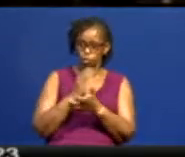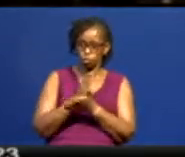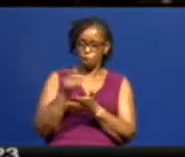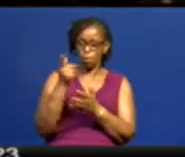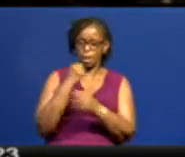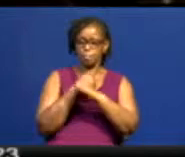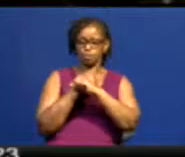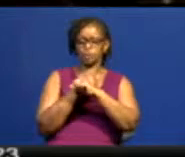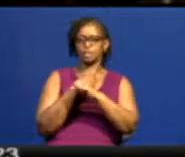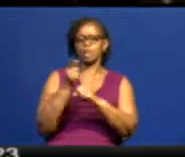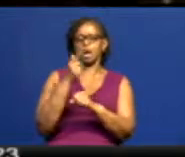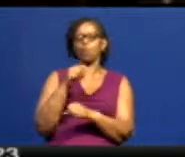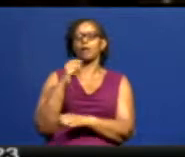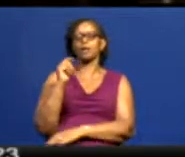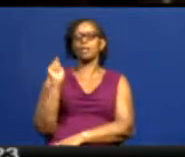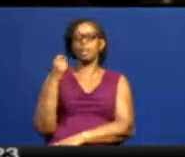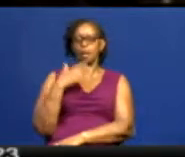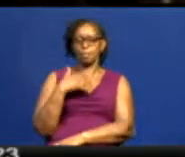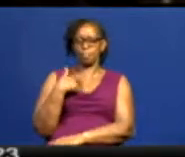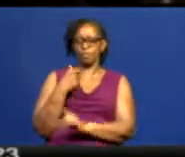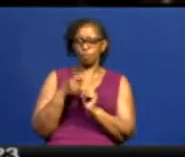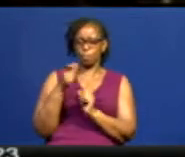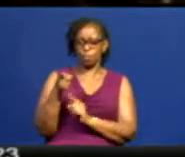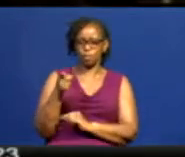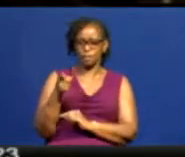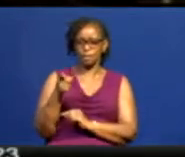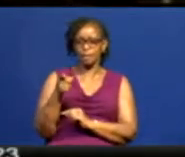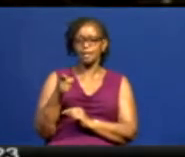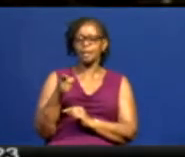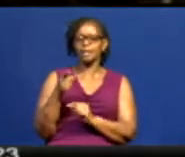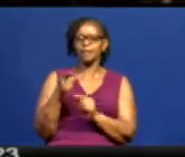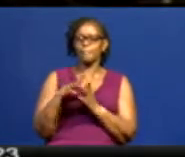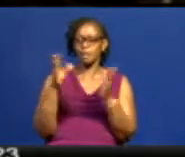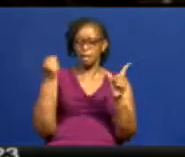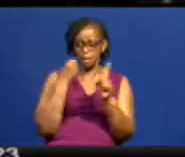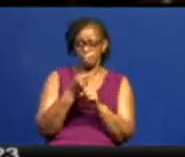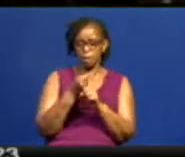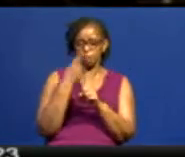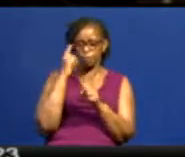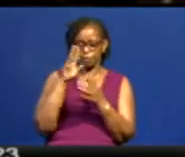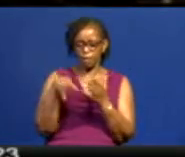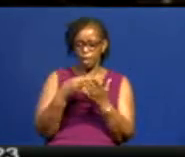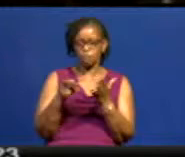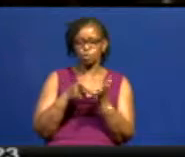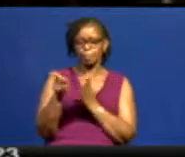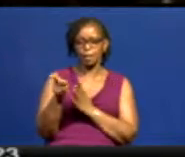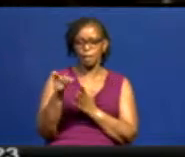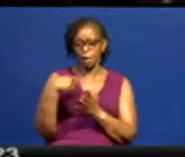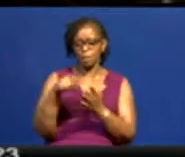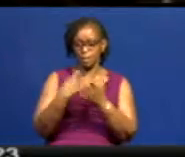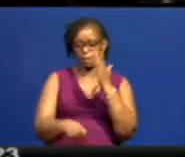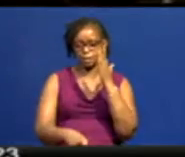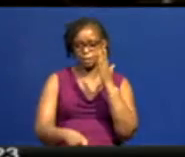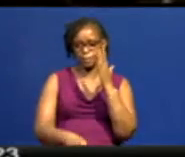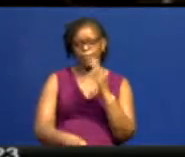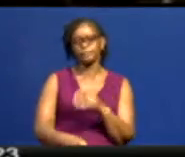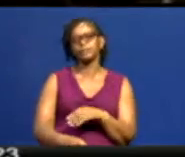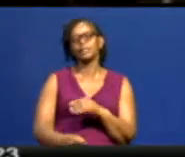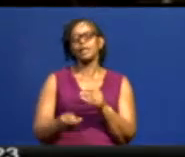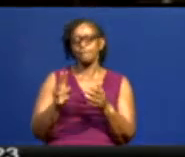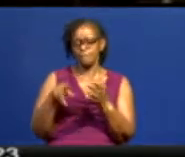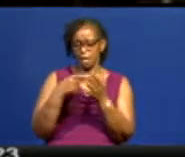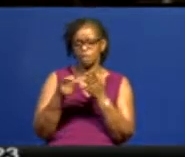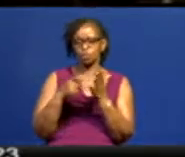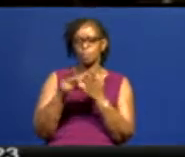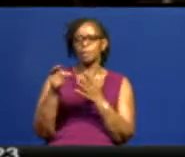protect our citizens from those adverse effects of failing to pay our taxes and failing to pay